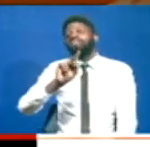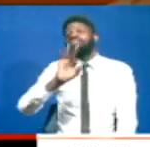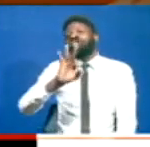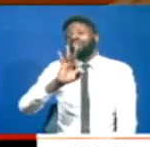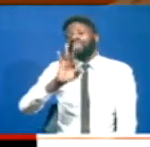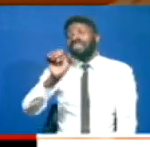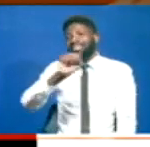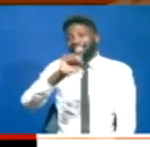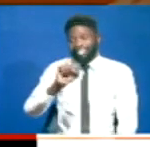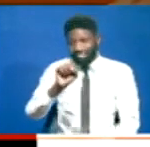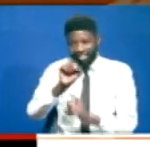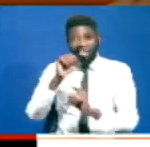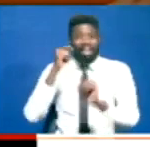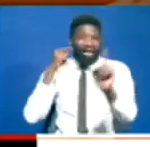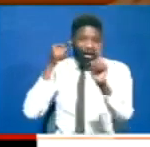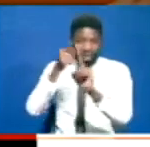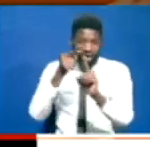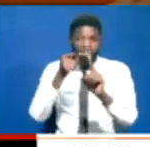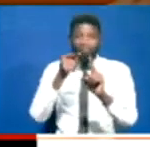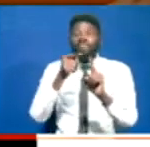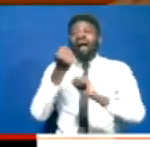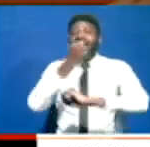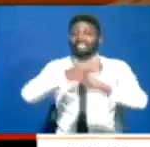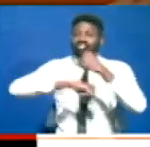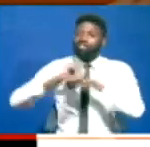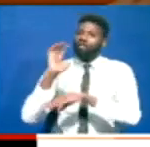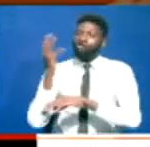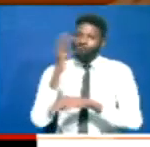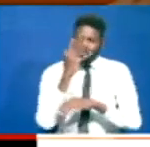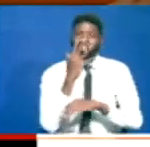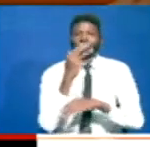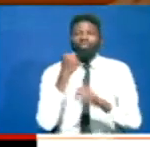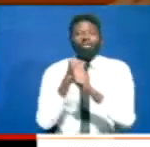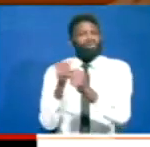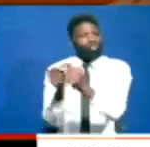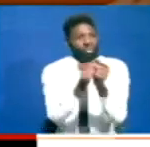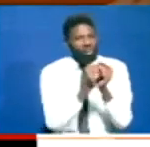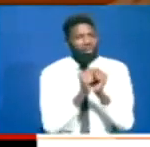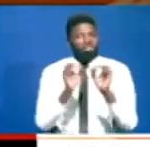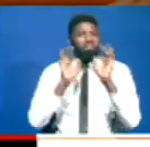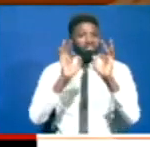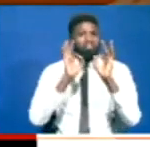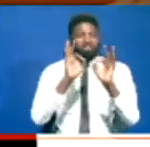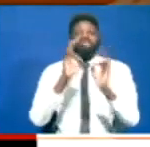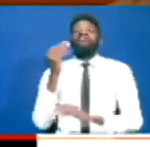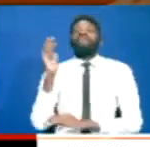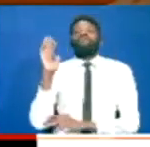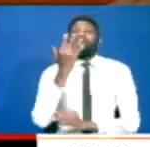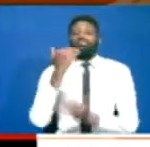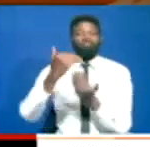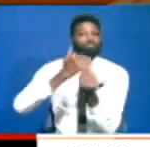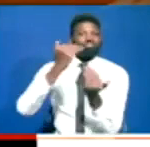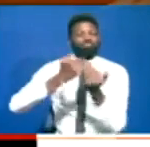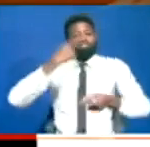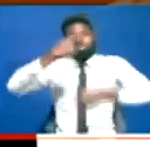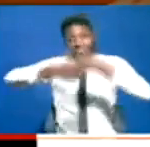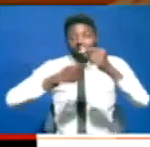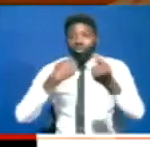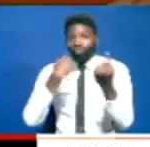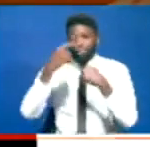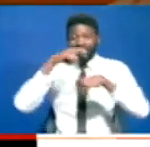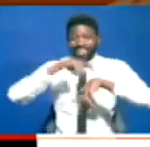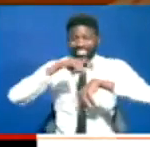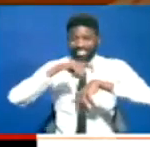roles and activities in the forest and ensure better collaboration in forest conservation. Speaking at Meru